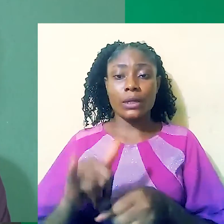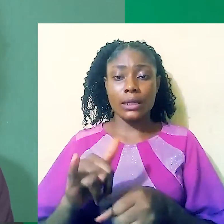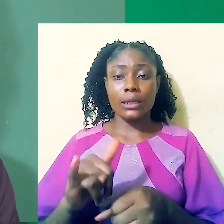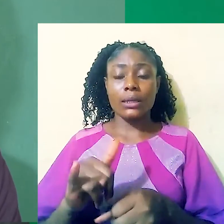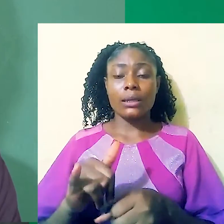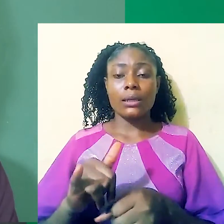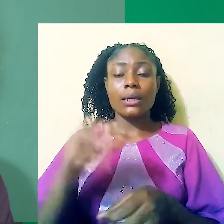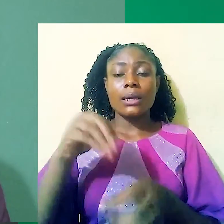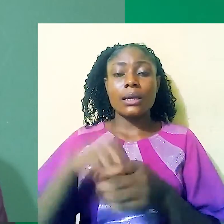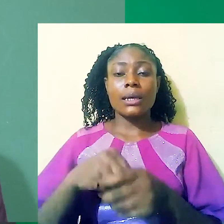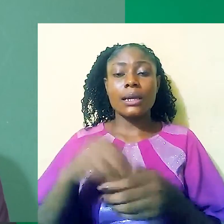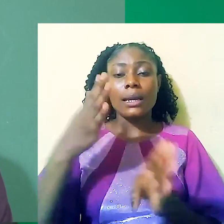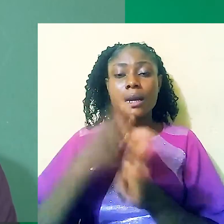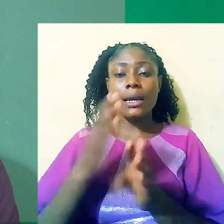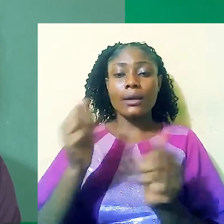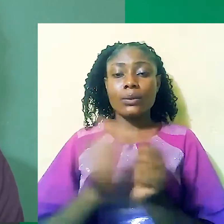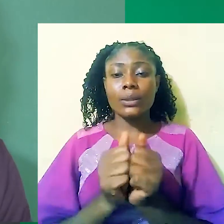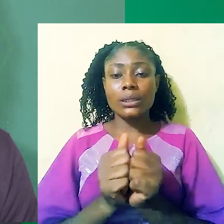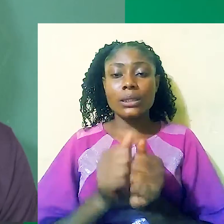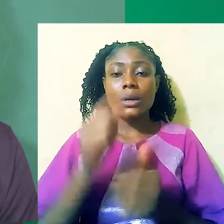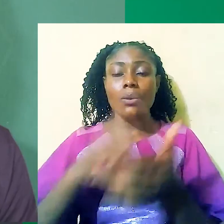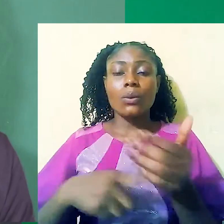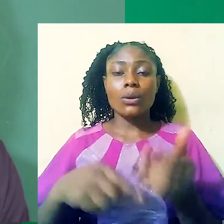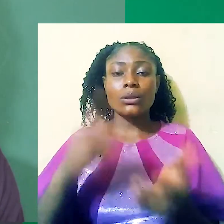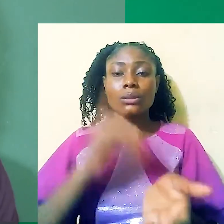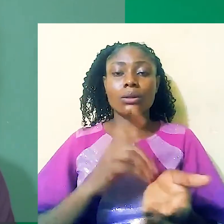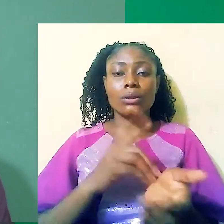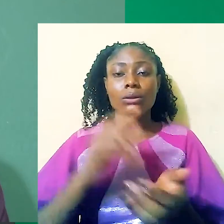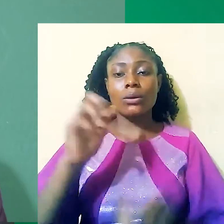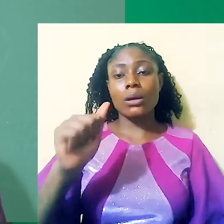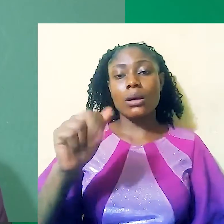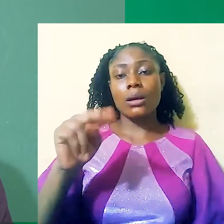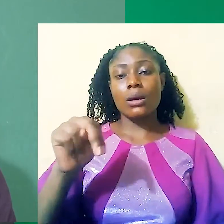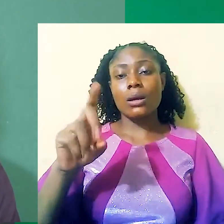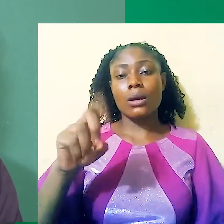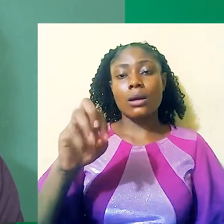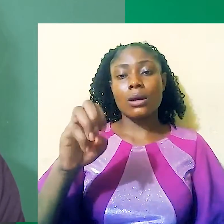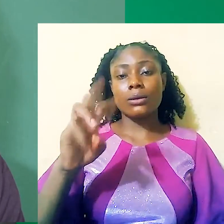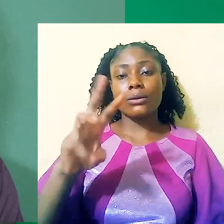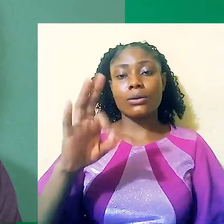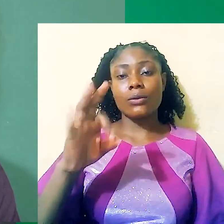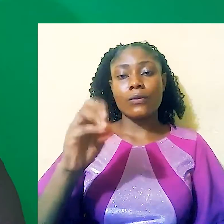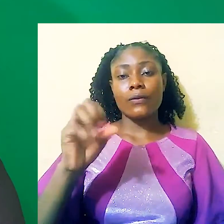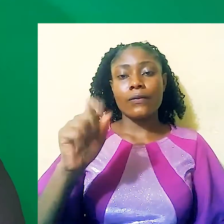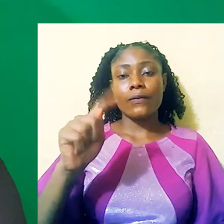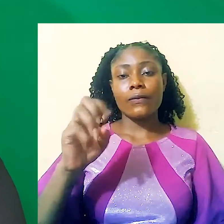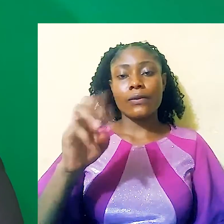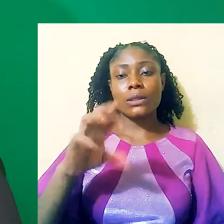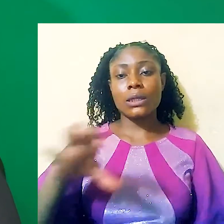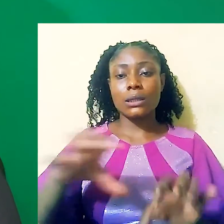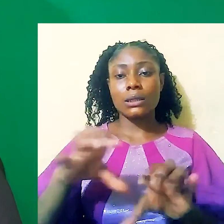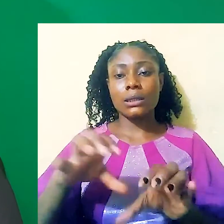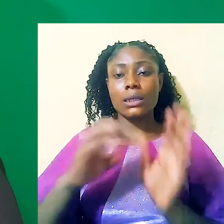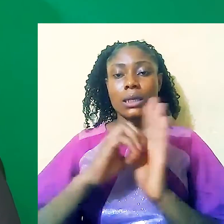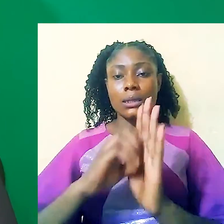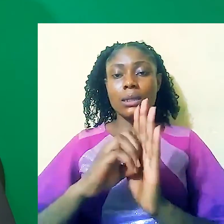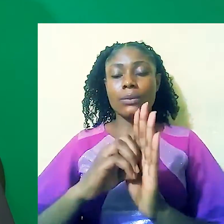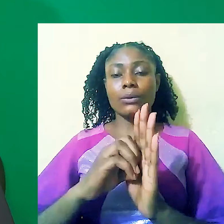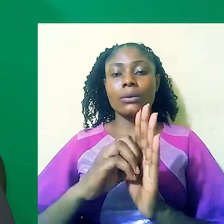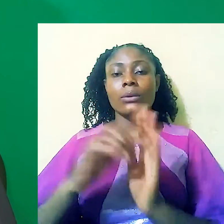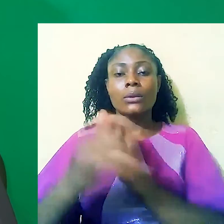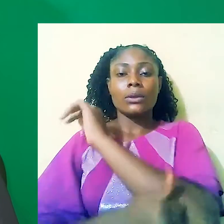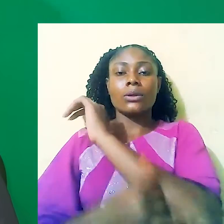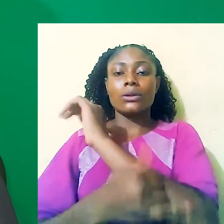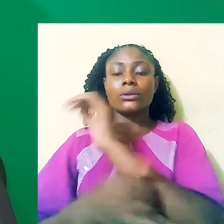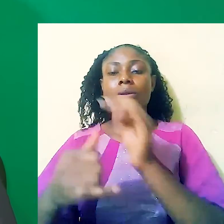was established fully in line with what Dr. Andrew Foster did. So you look at the